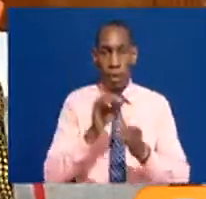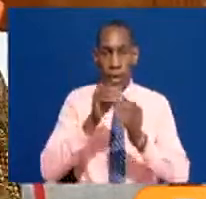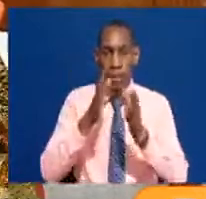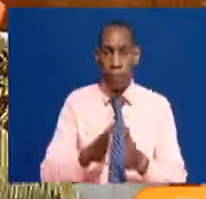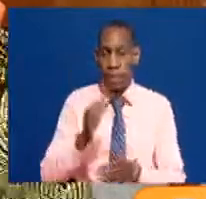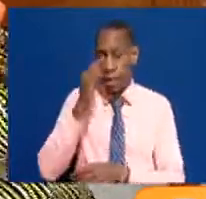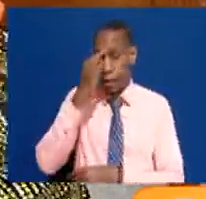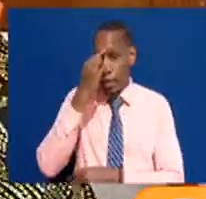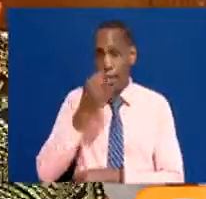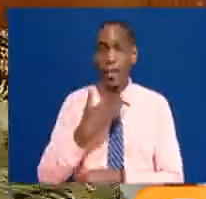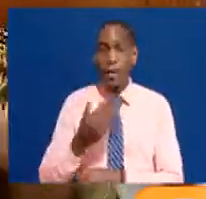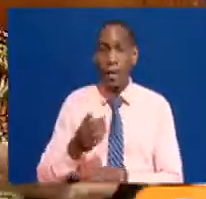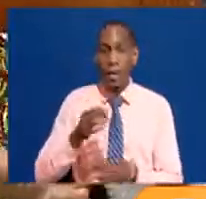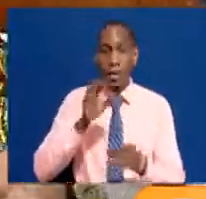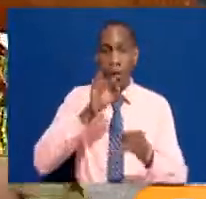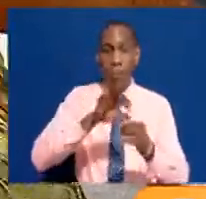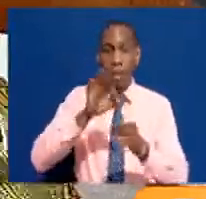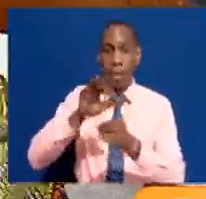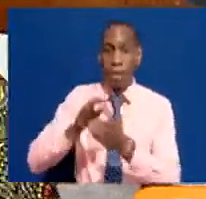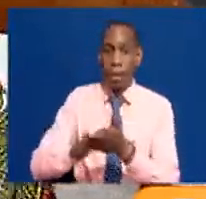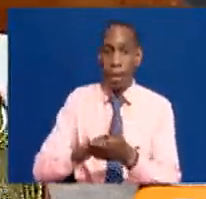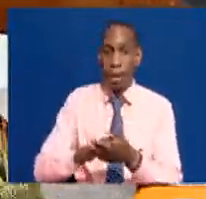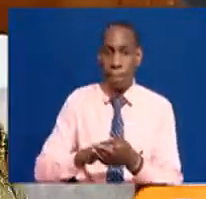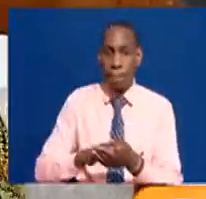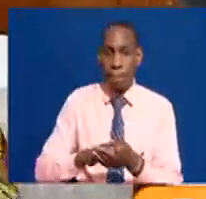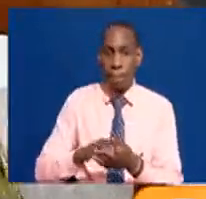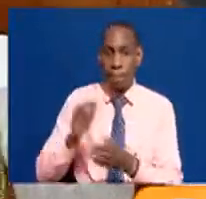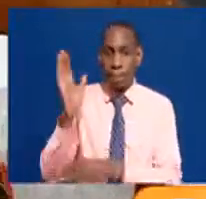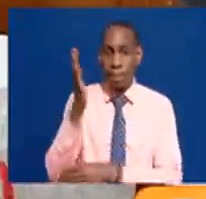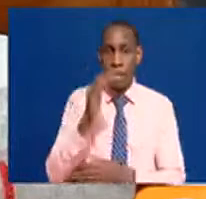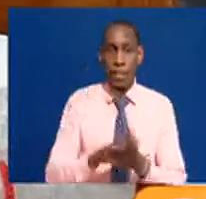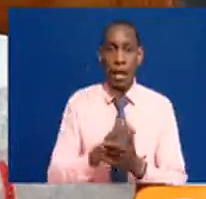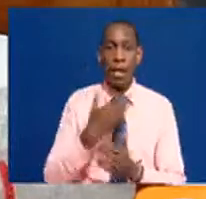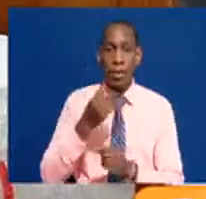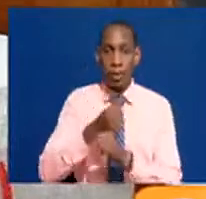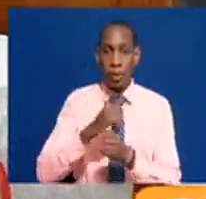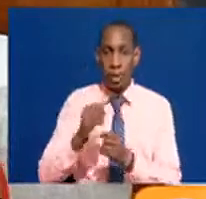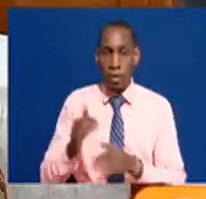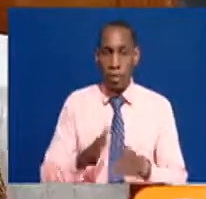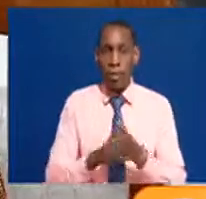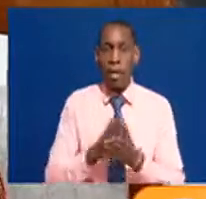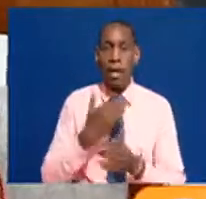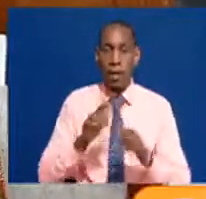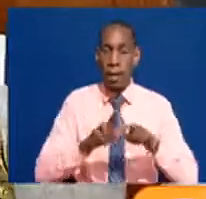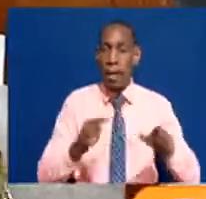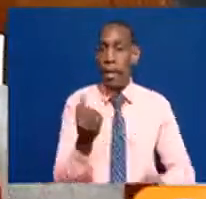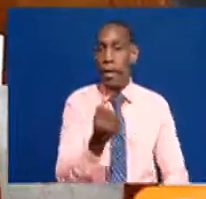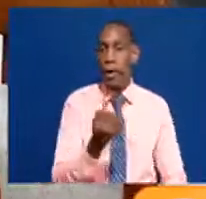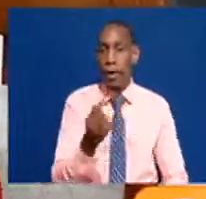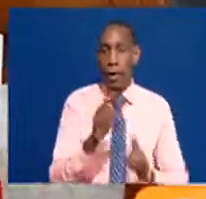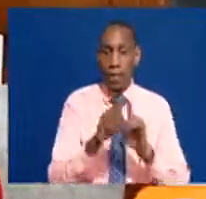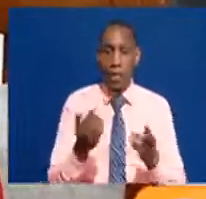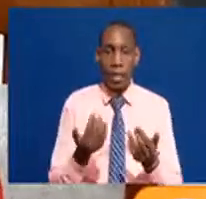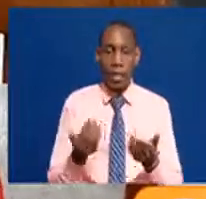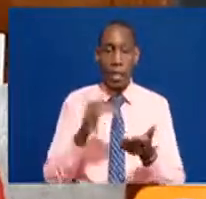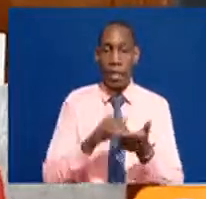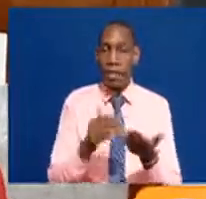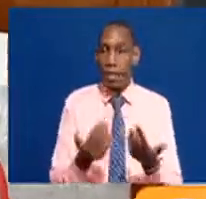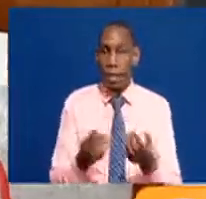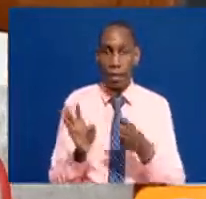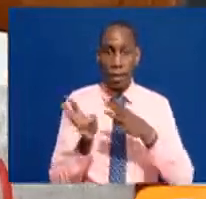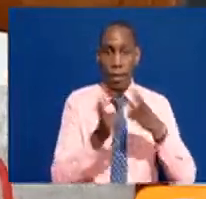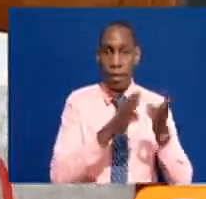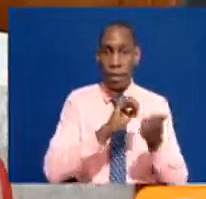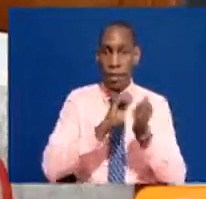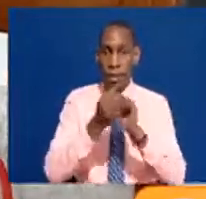from India who wants to come and plant bamboo. He will create opportunity. He just wants the land. But again, now climate